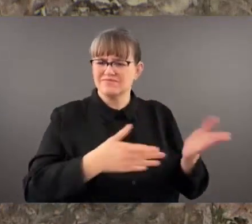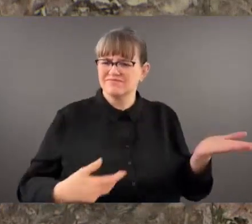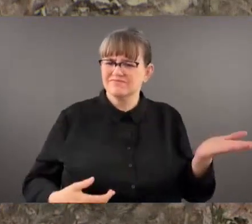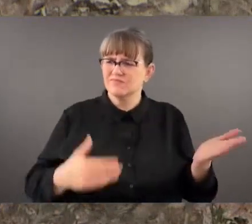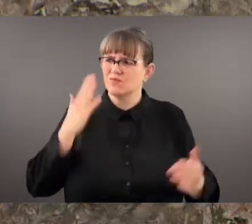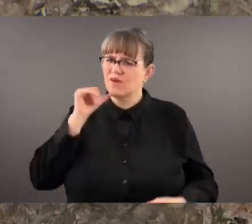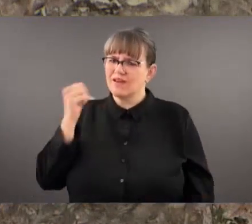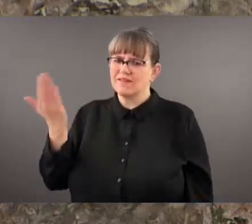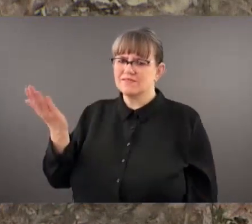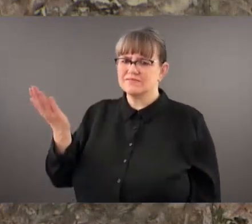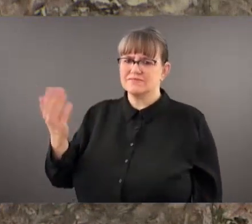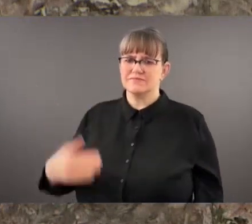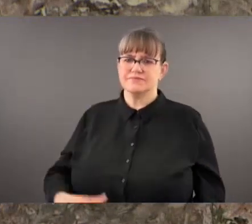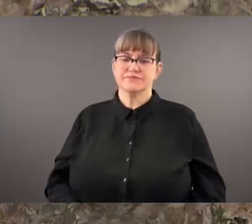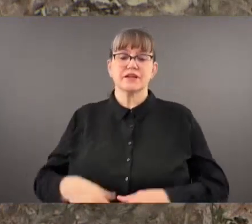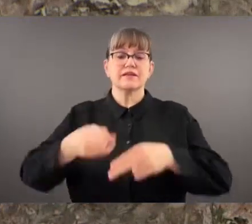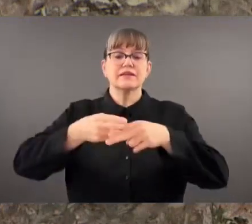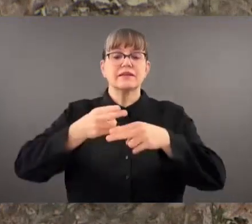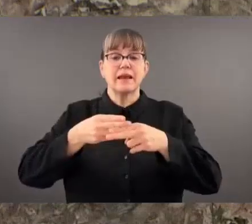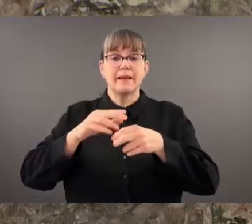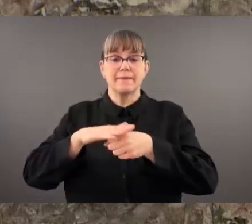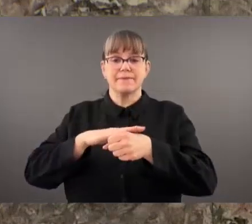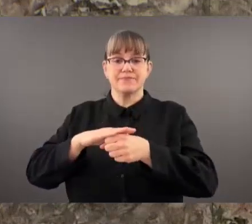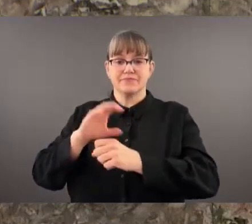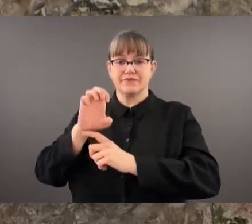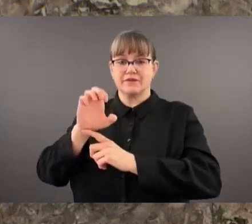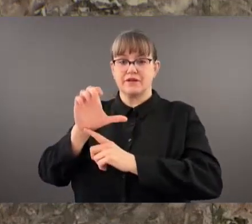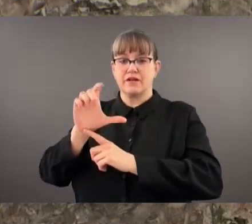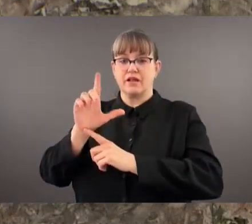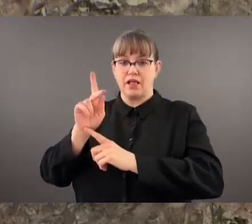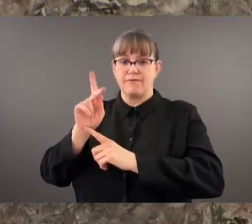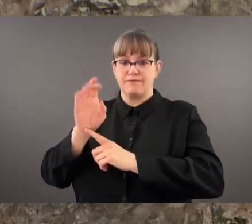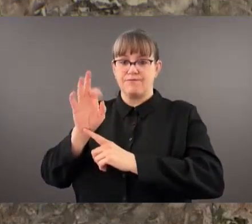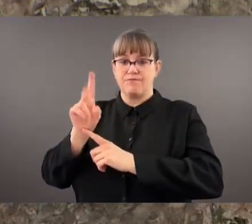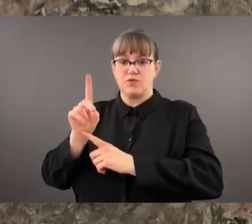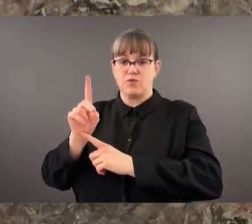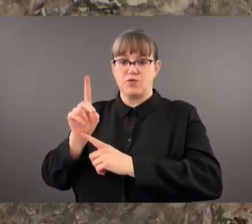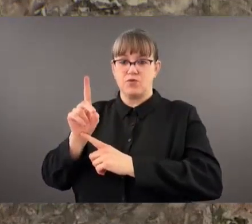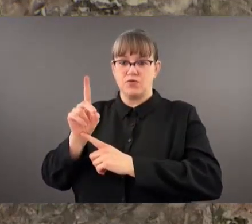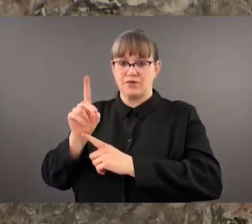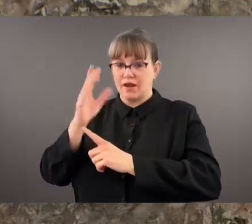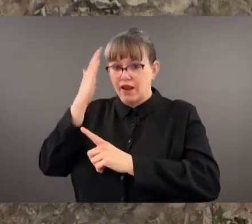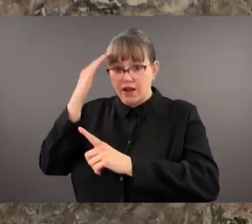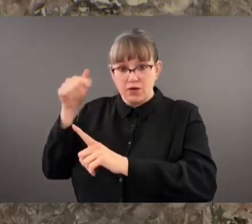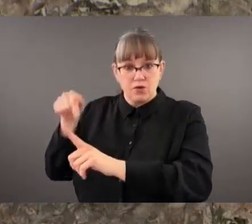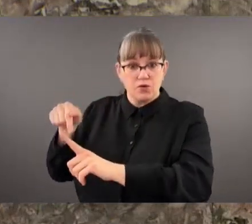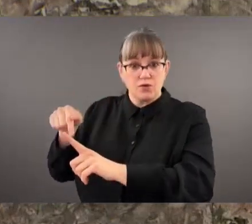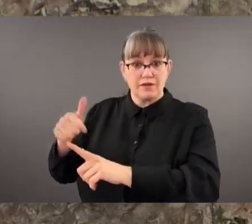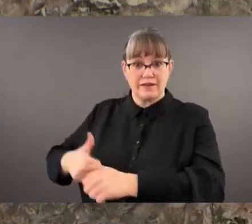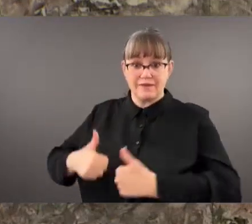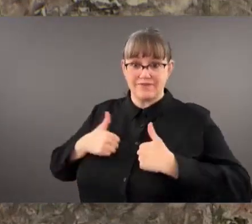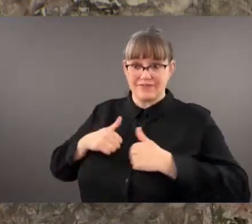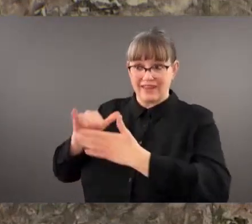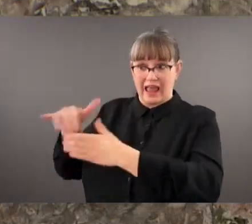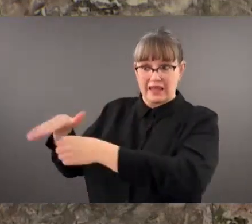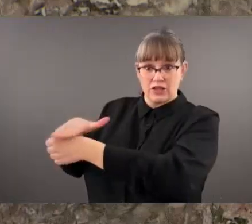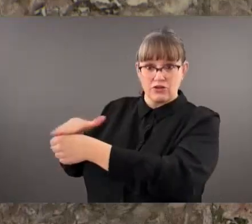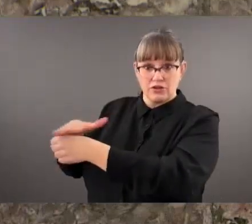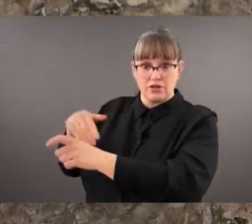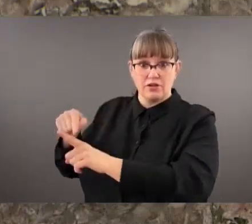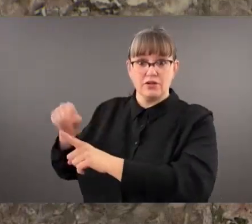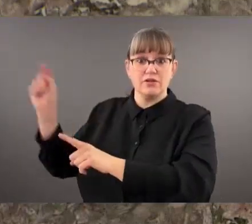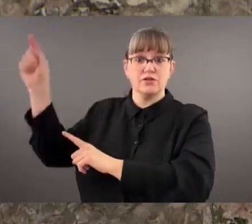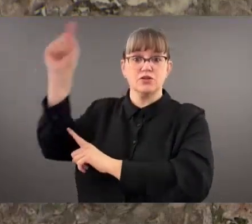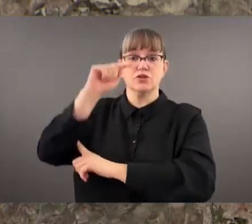or Fernie or anywhere out in the southeast Kootenays, you need to know that the emergency room is there for you and that our